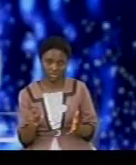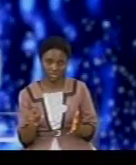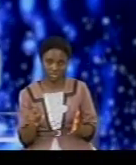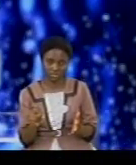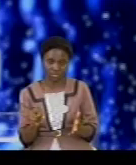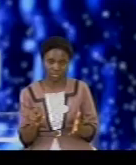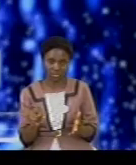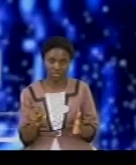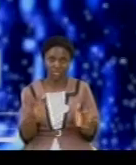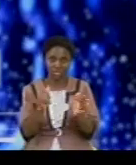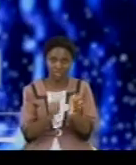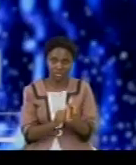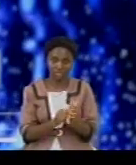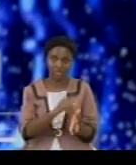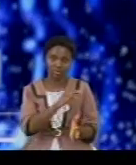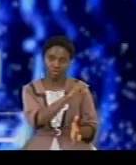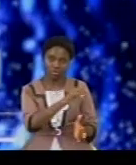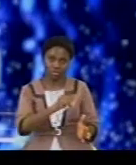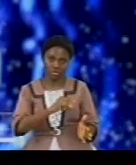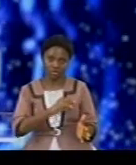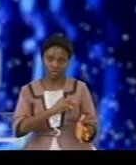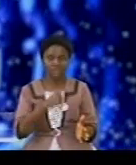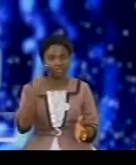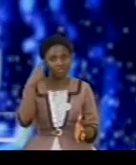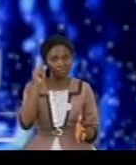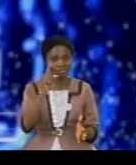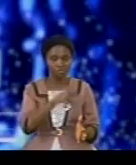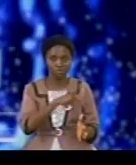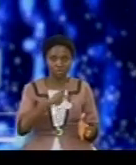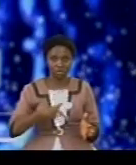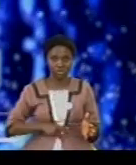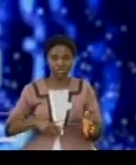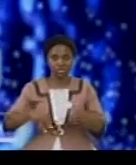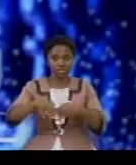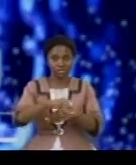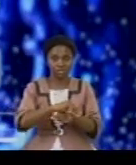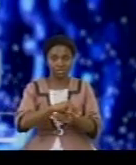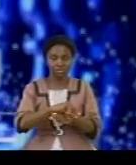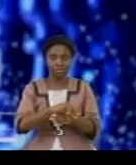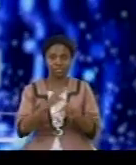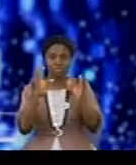Regeneration that qualifies for kingdom citizenship.